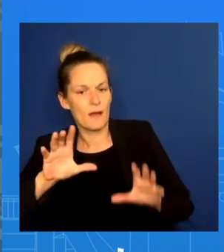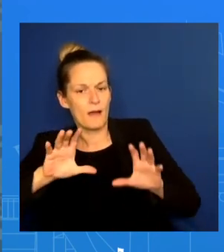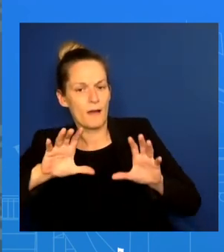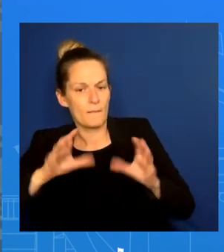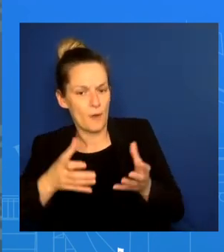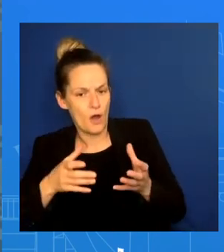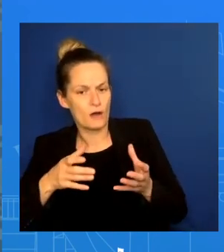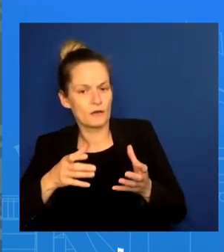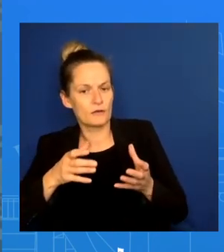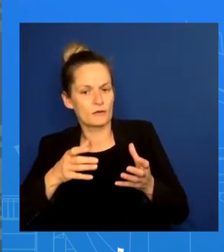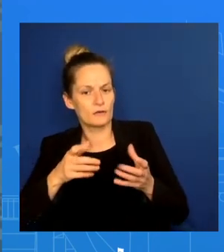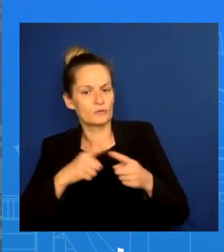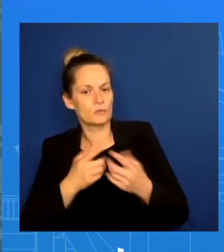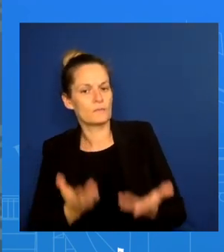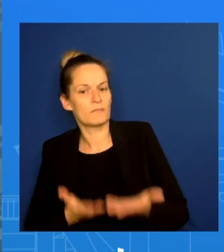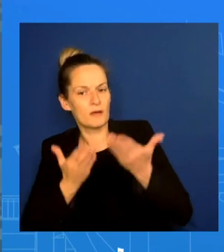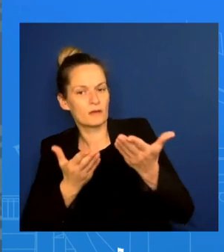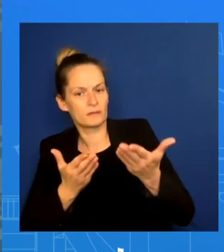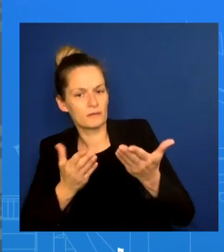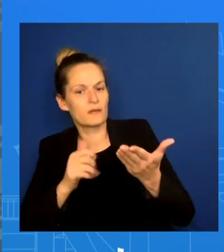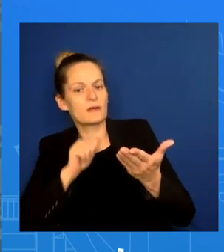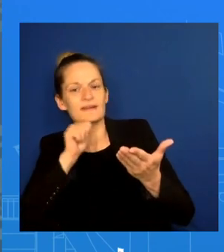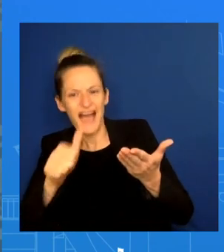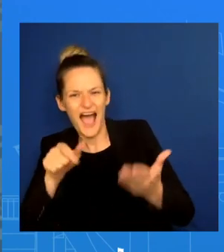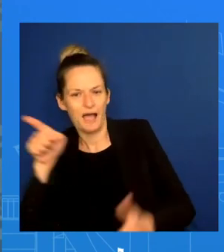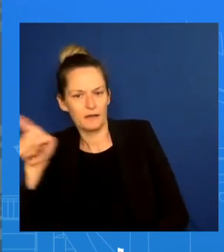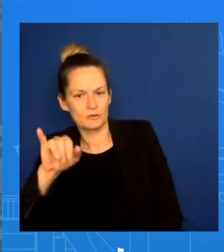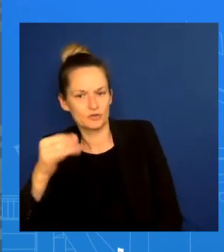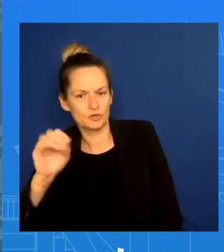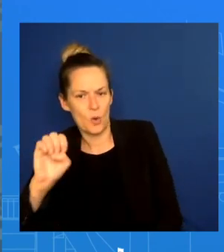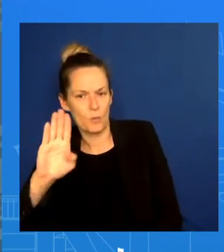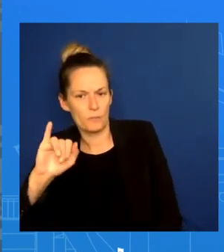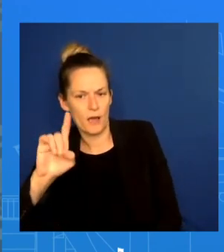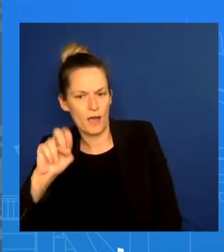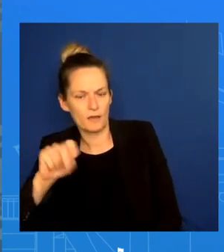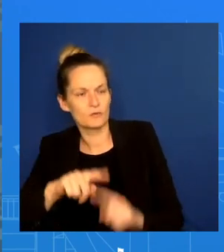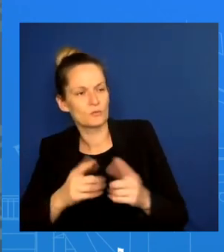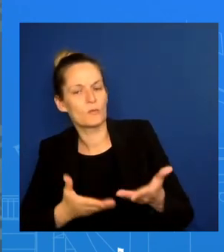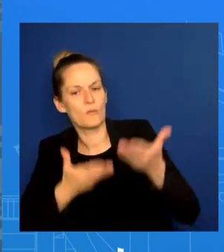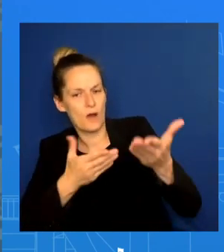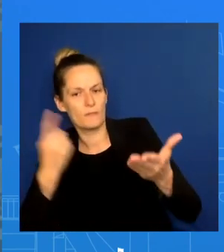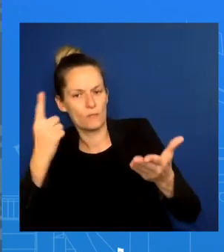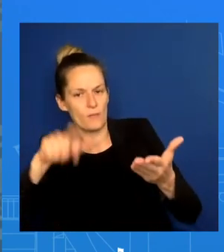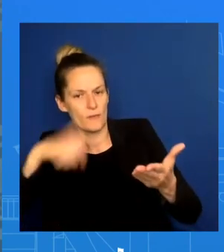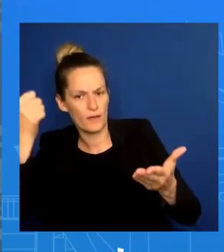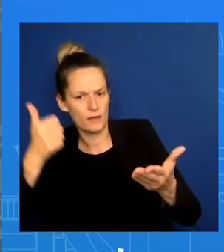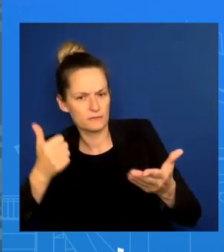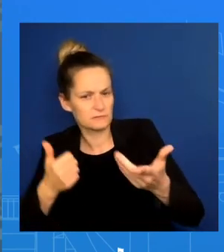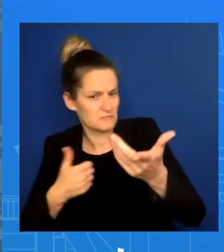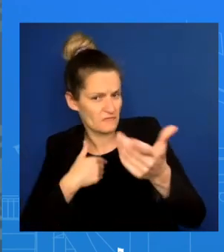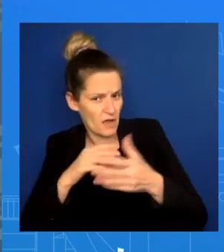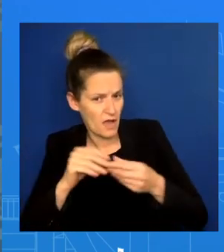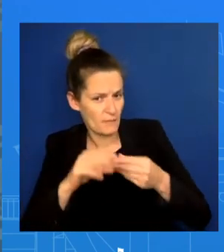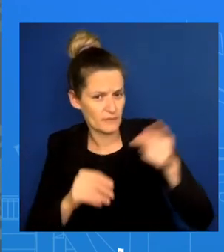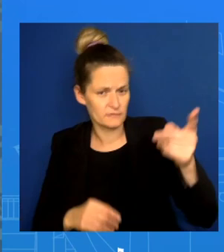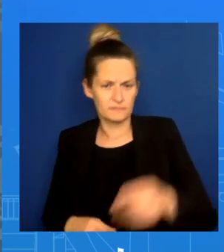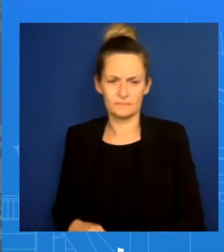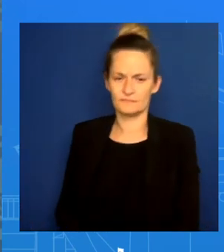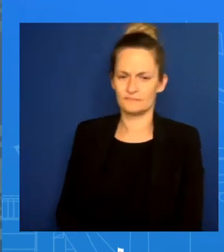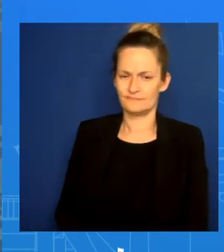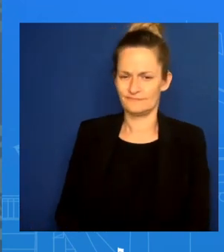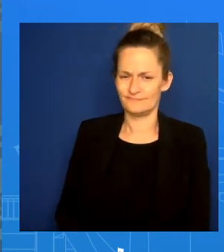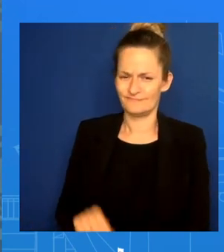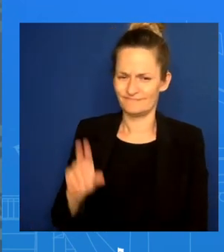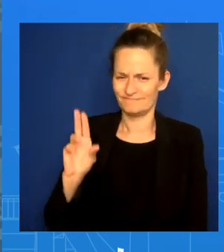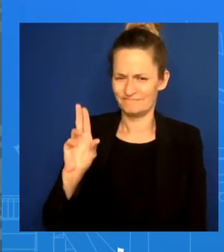away from that time, from you know, even being close to be thinking about that. But what